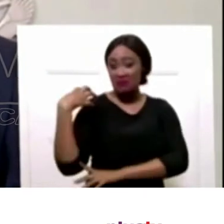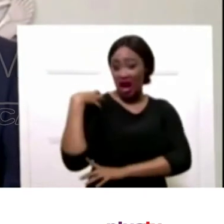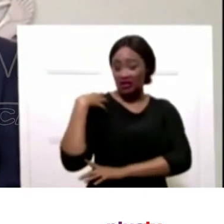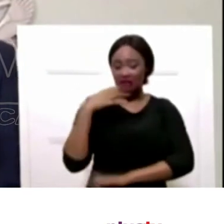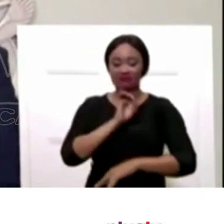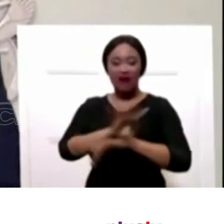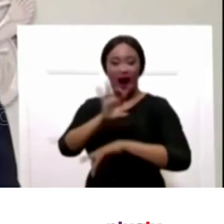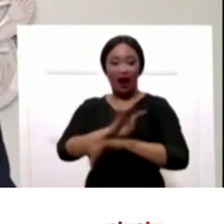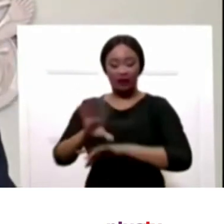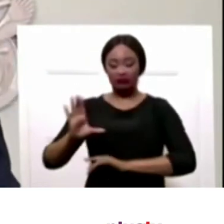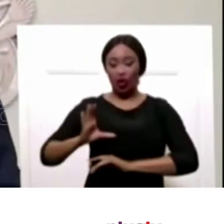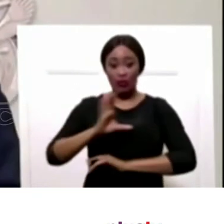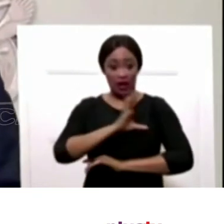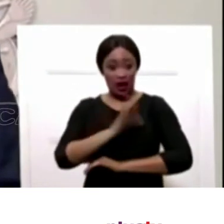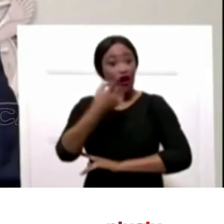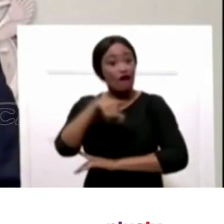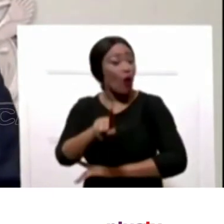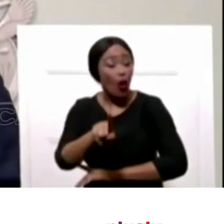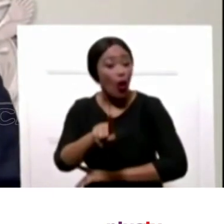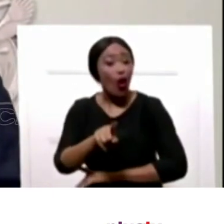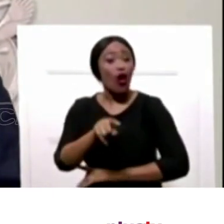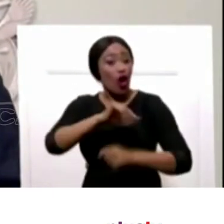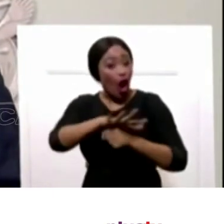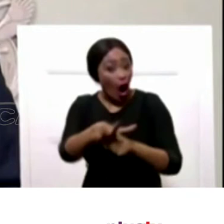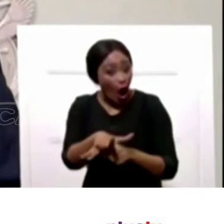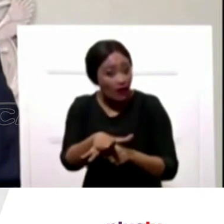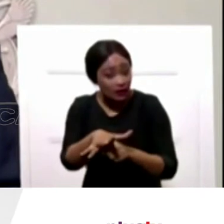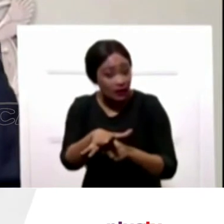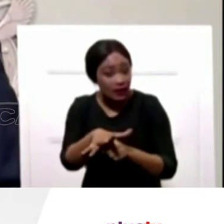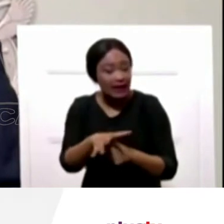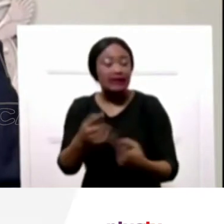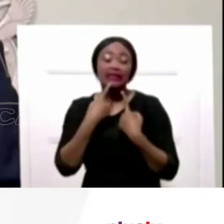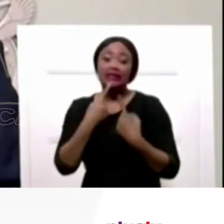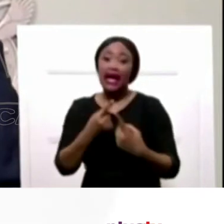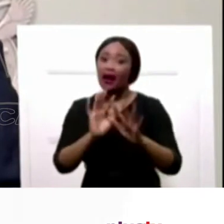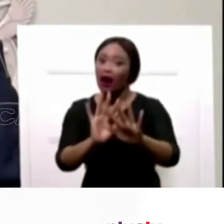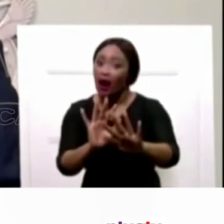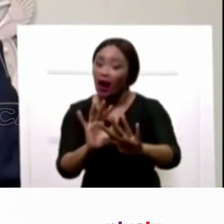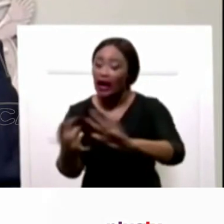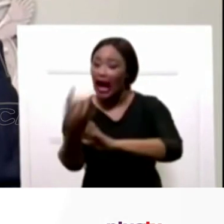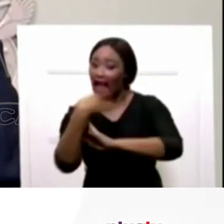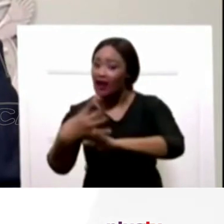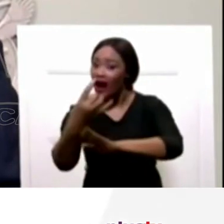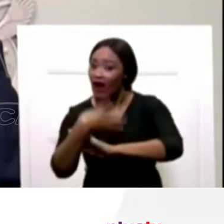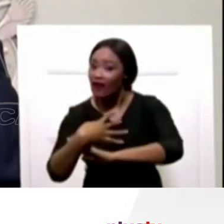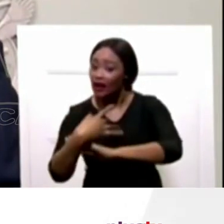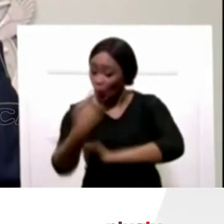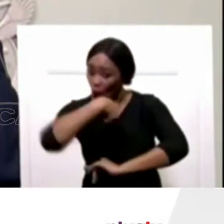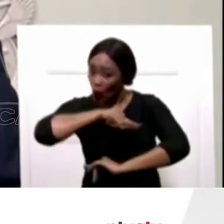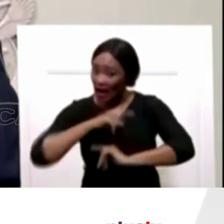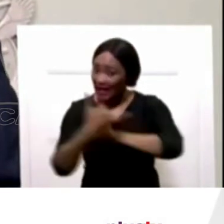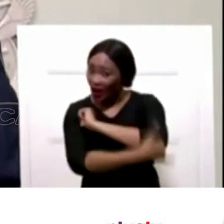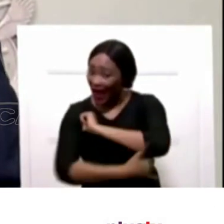on COVID-19 has therefore recommended that the country urgently implement further